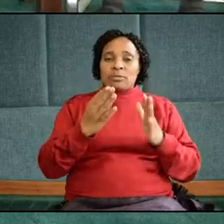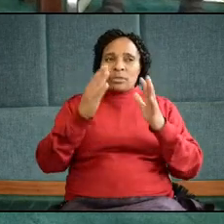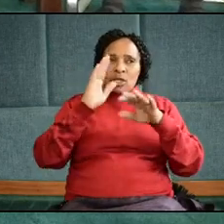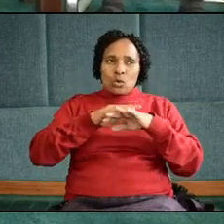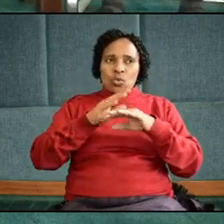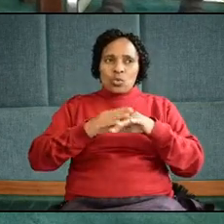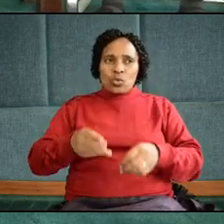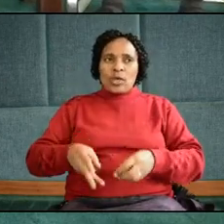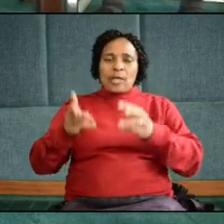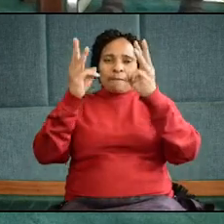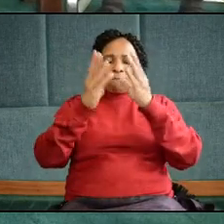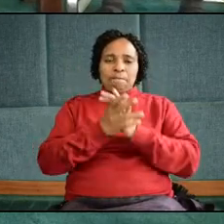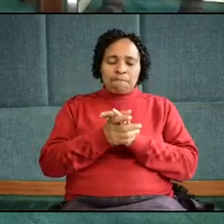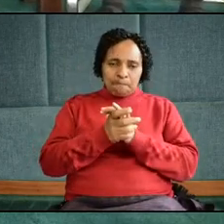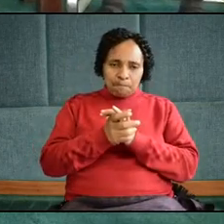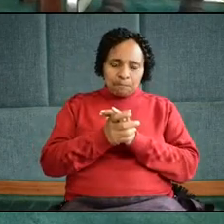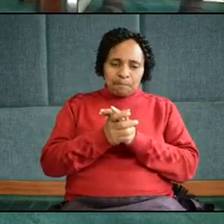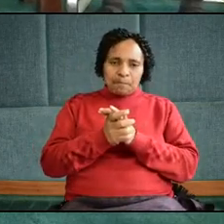the flashlight.